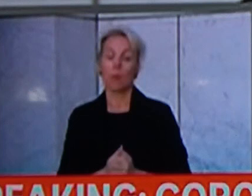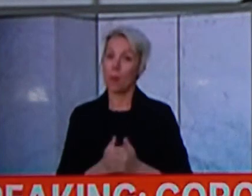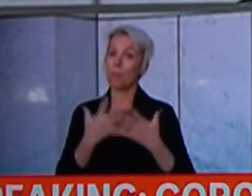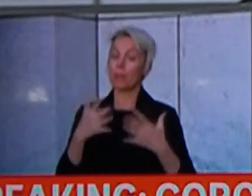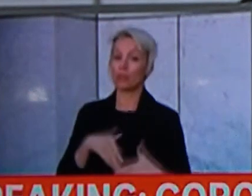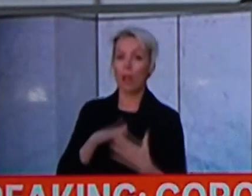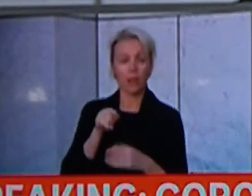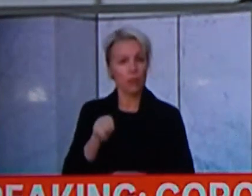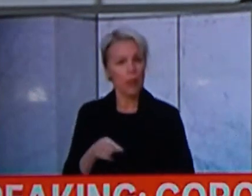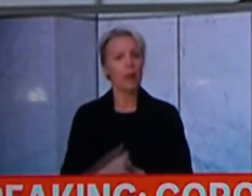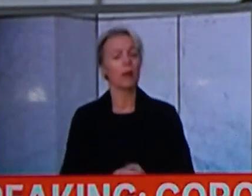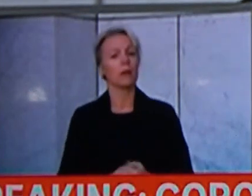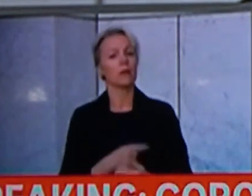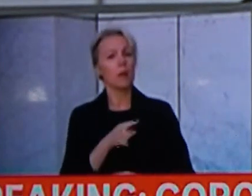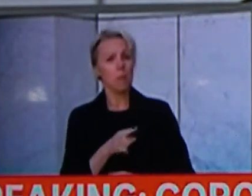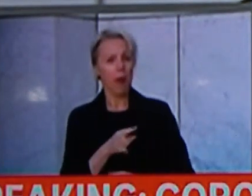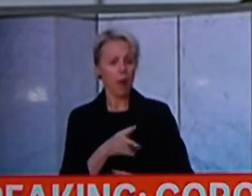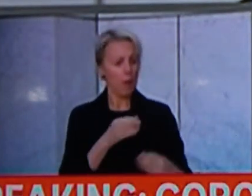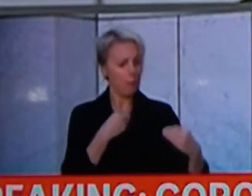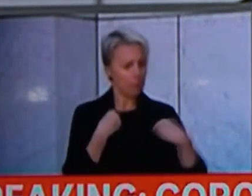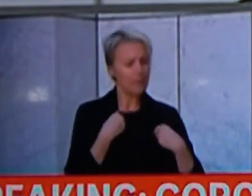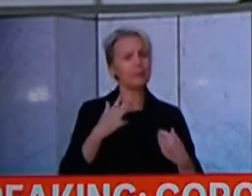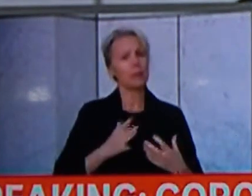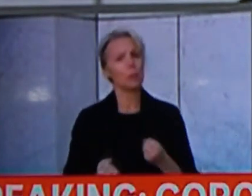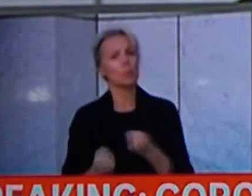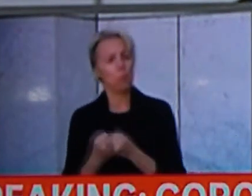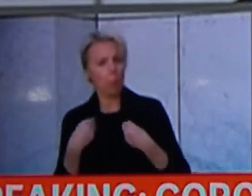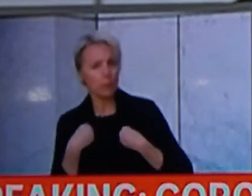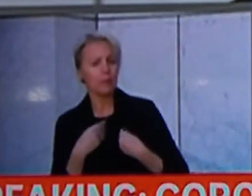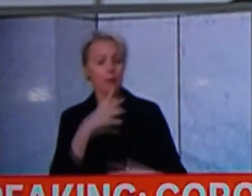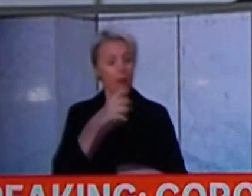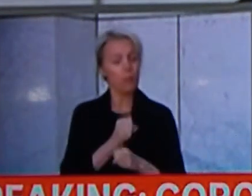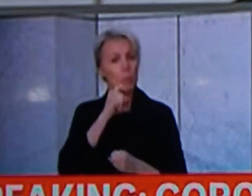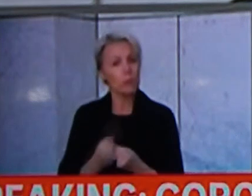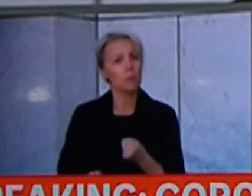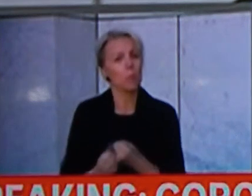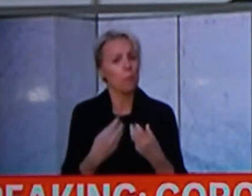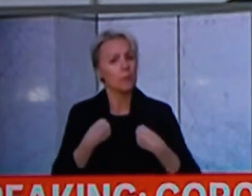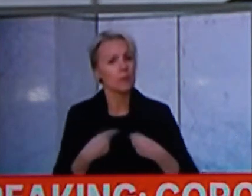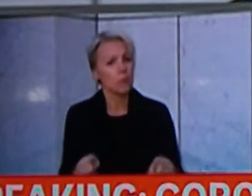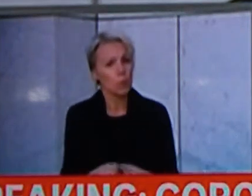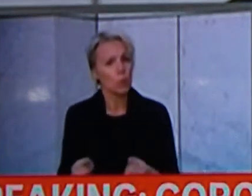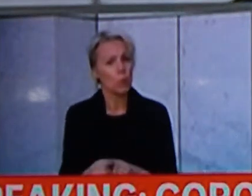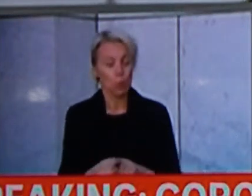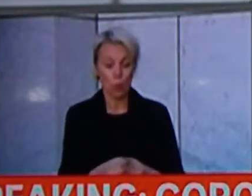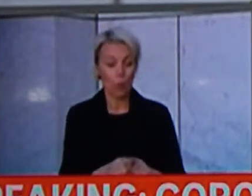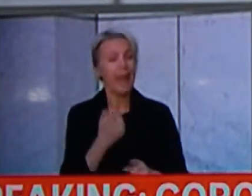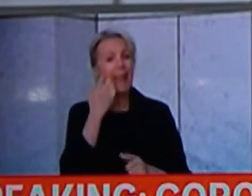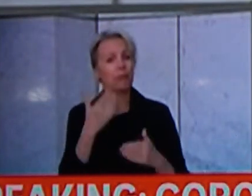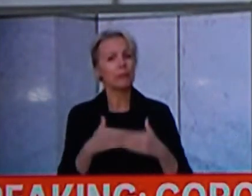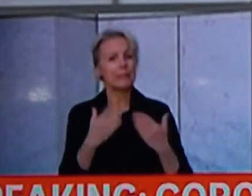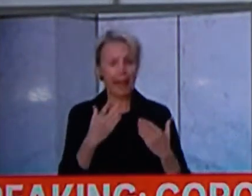the business to business, government to business engagement that's been taking place as people just solve practical